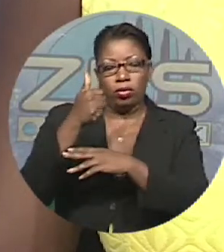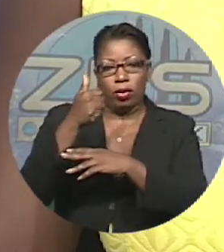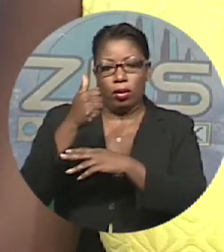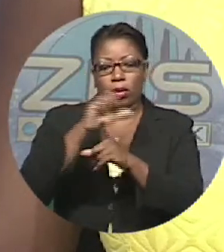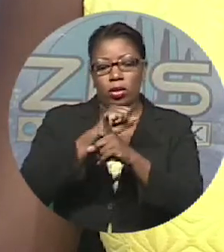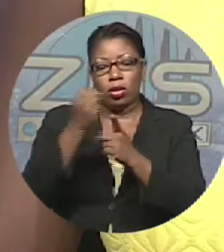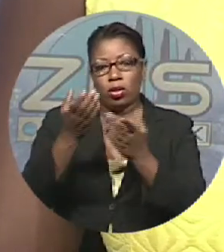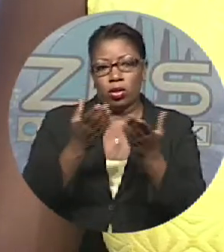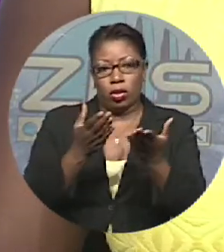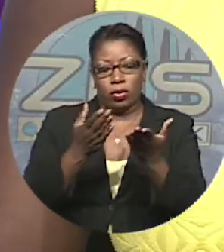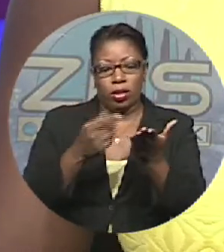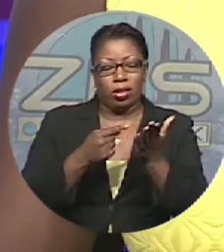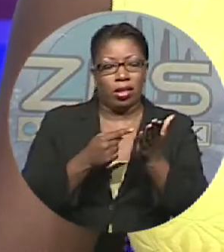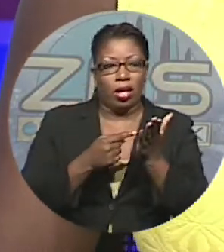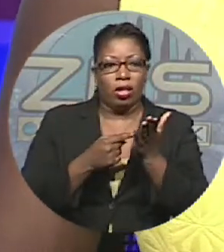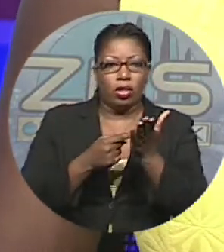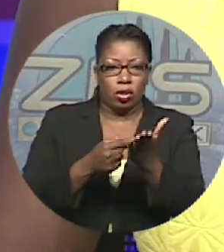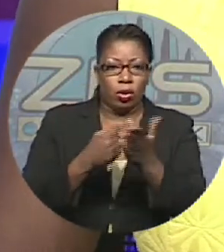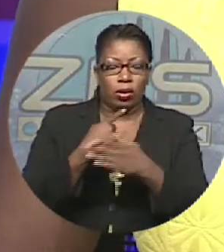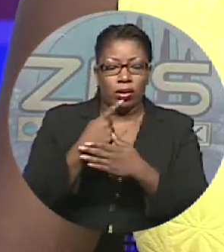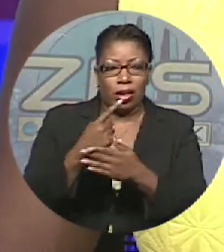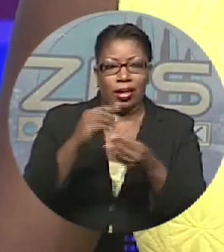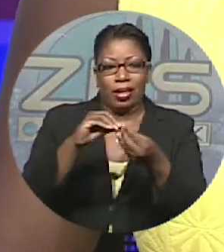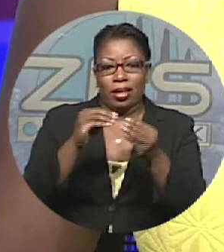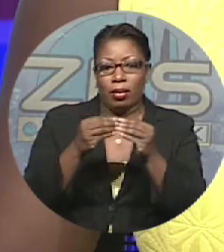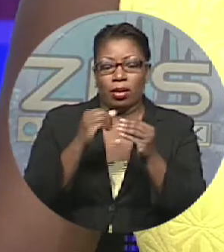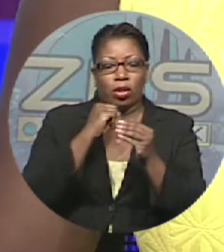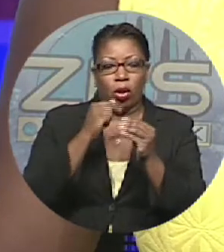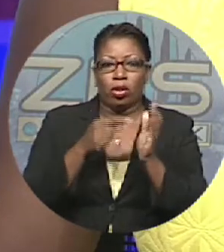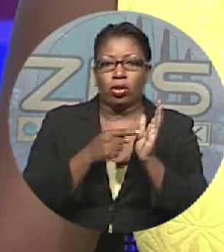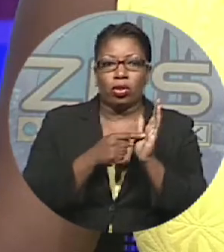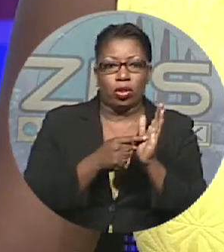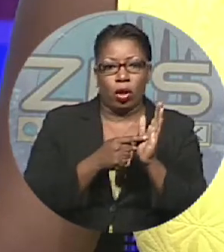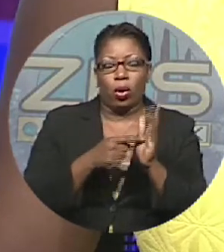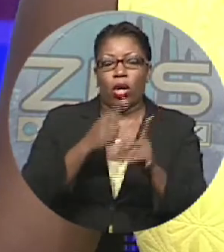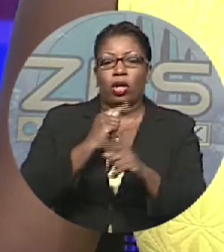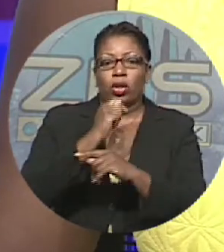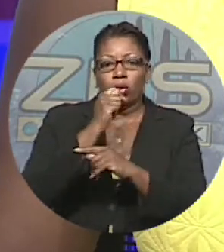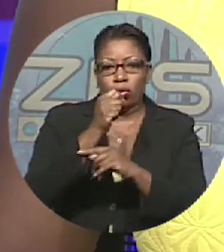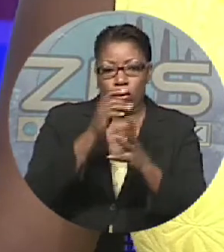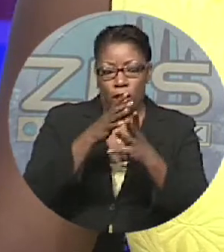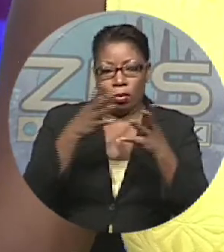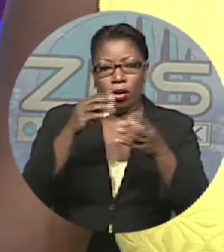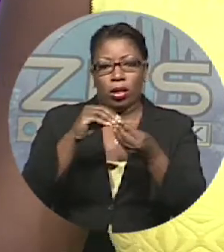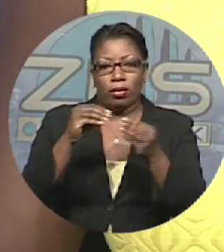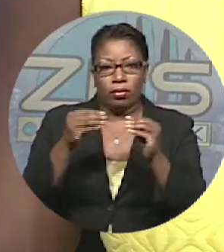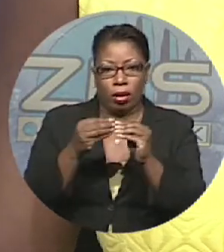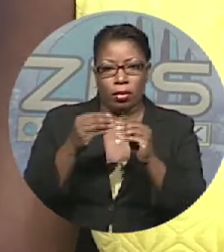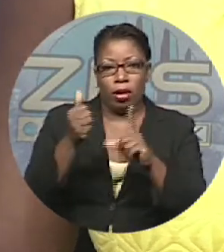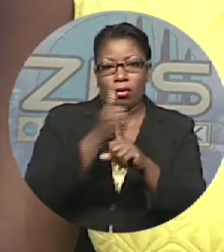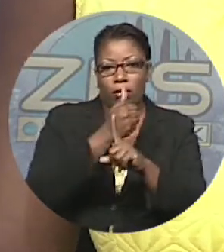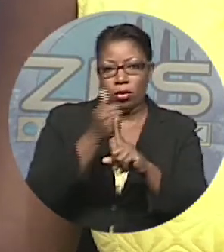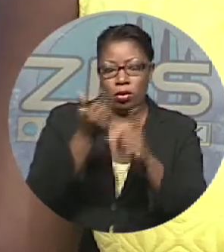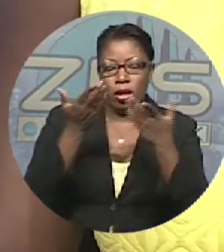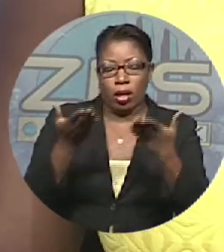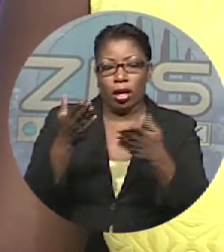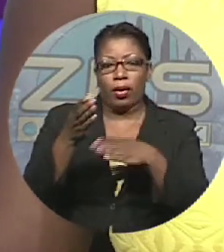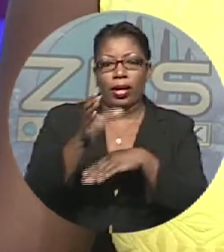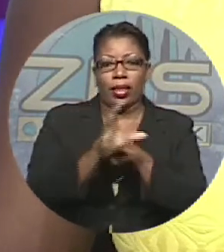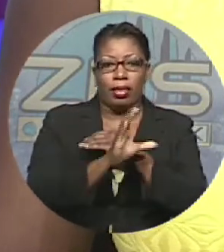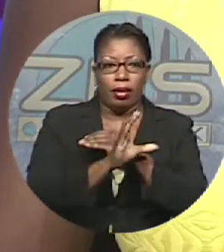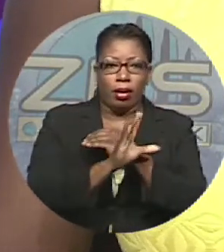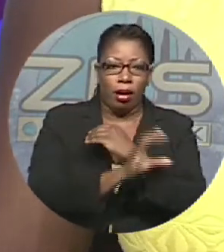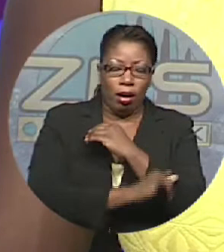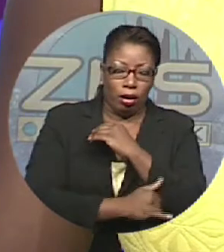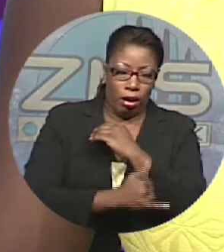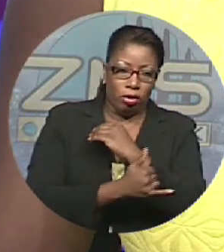Social Services revealed numbers they say don't reflect the true picture of child abuse in the country, as many matters still go